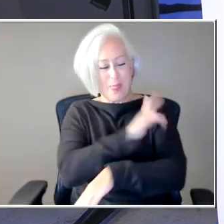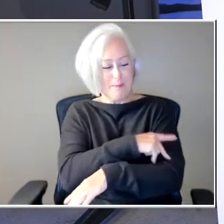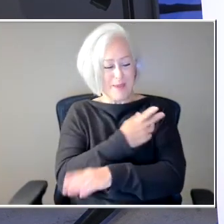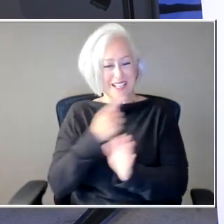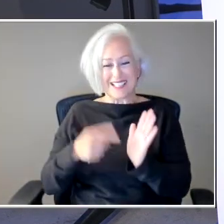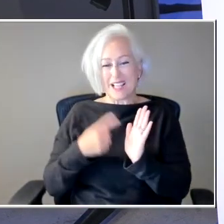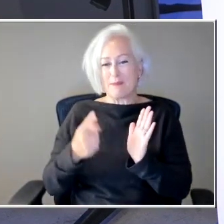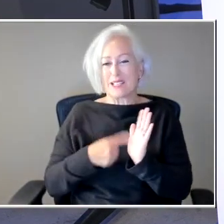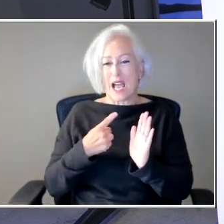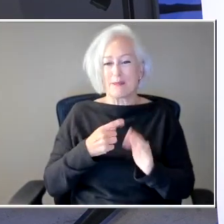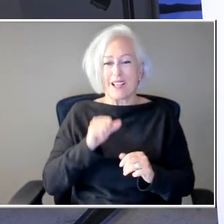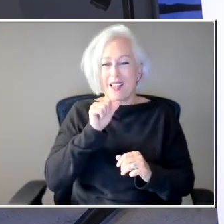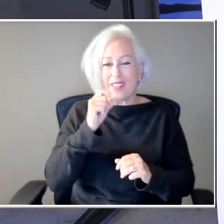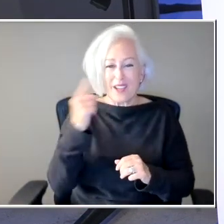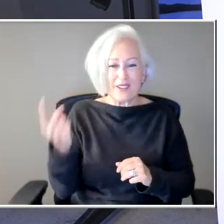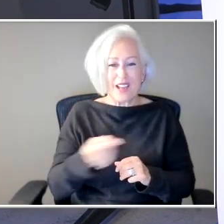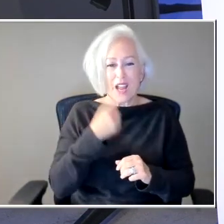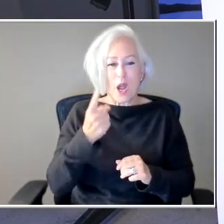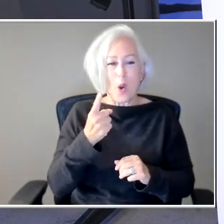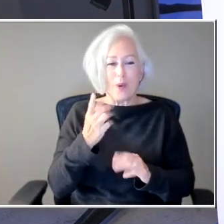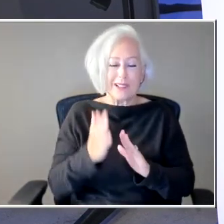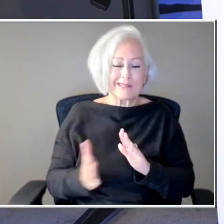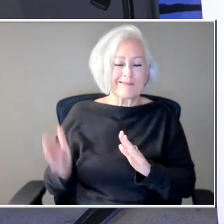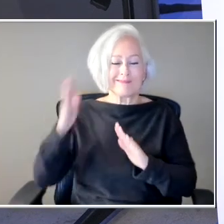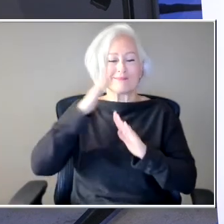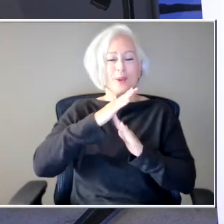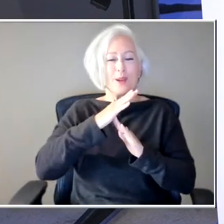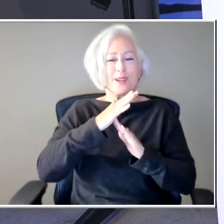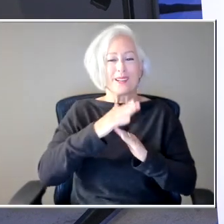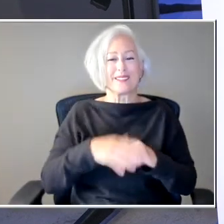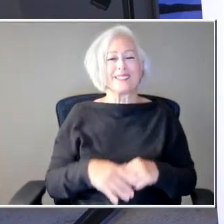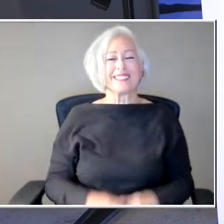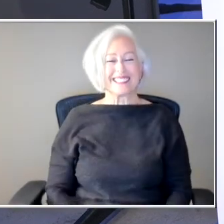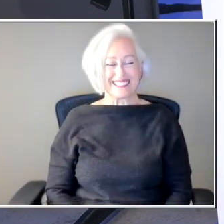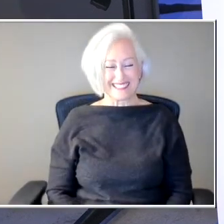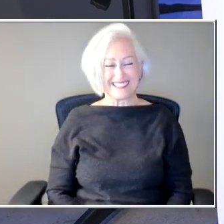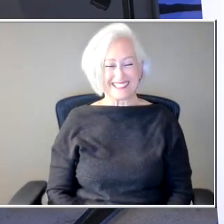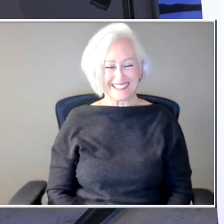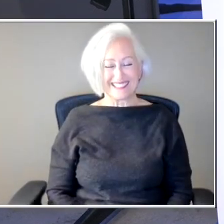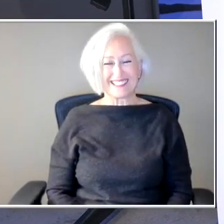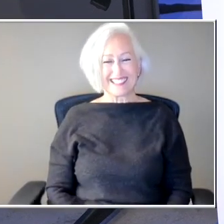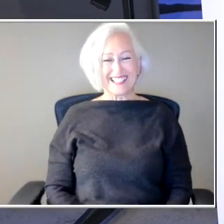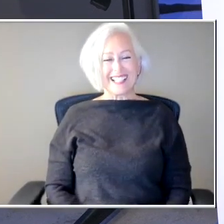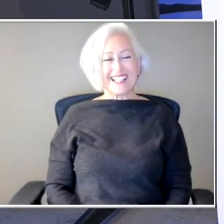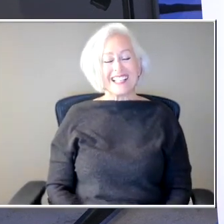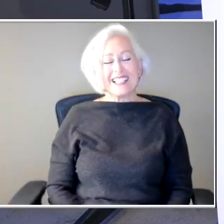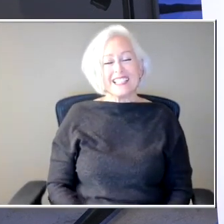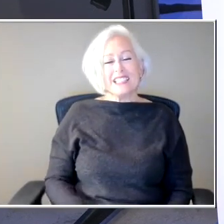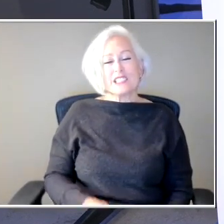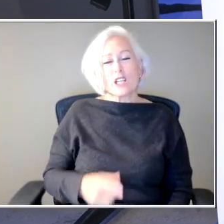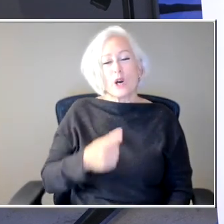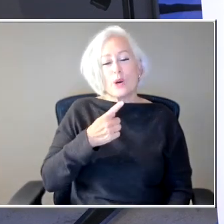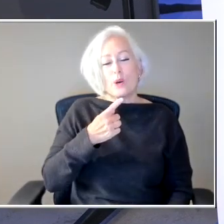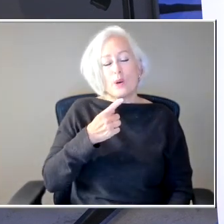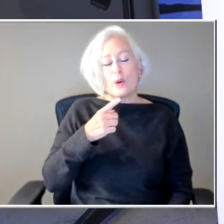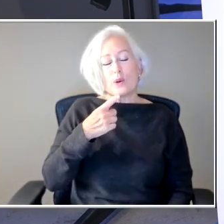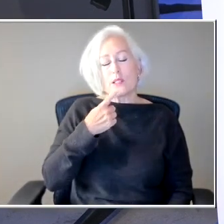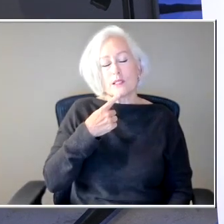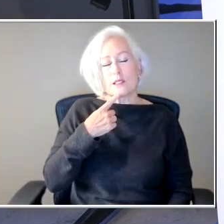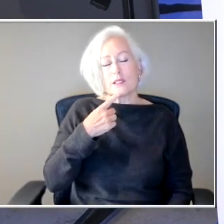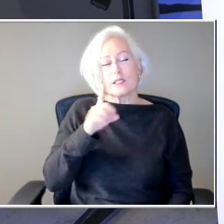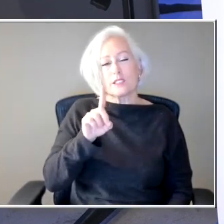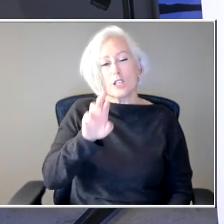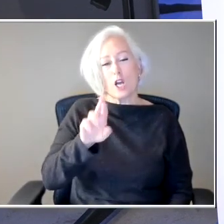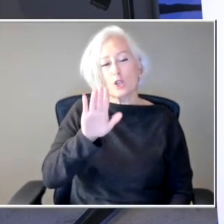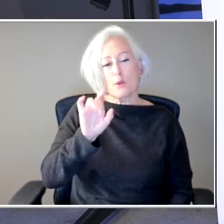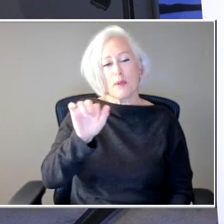always number one. Yes. you gotta prod them a little bit. But Dr. Banzel, where would you like to see